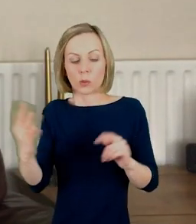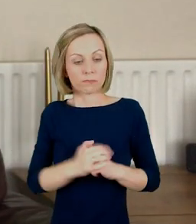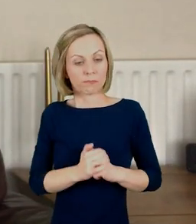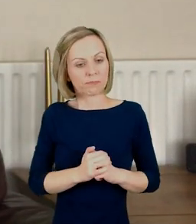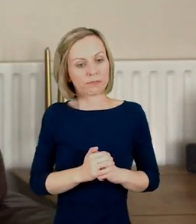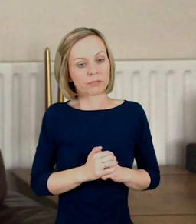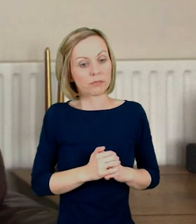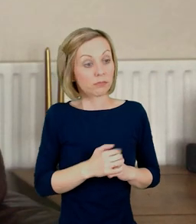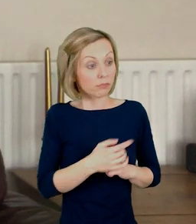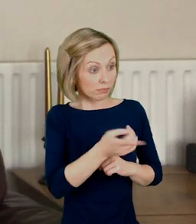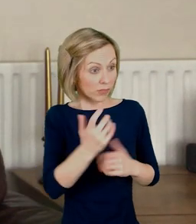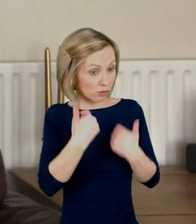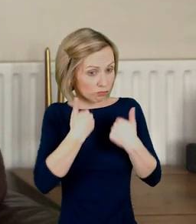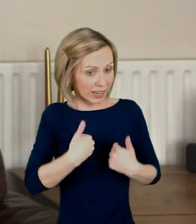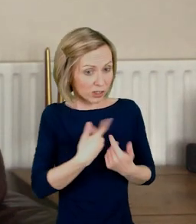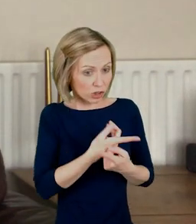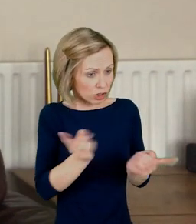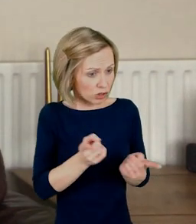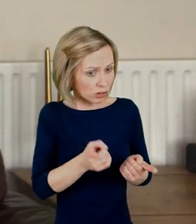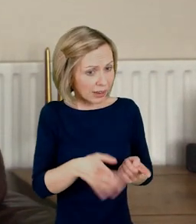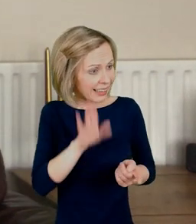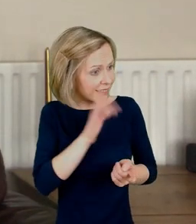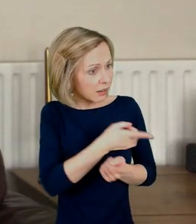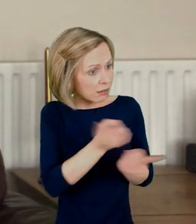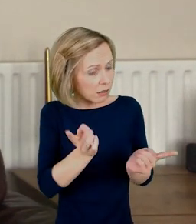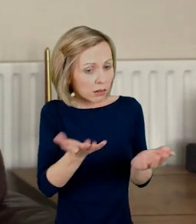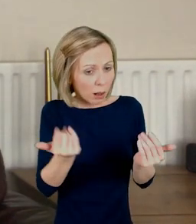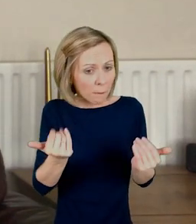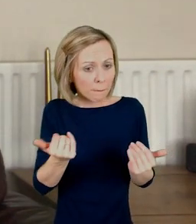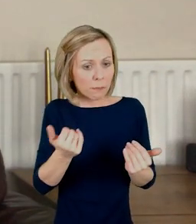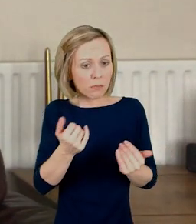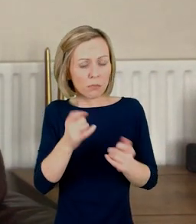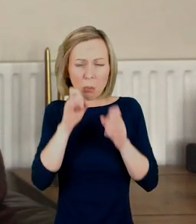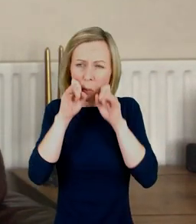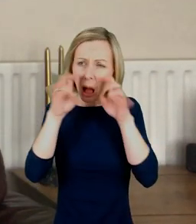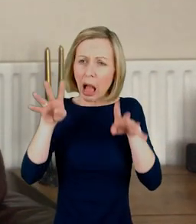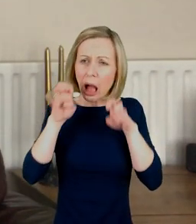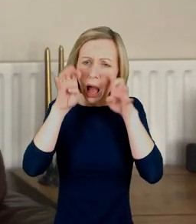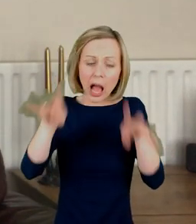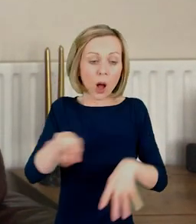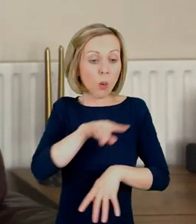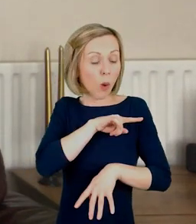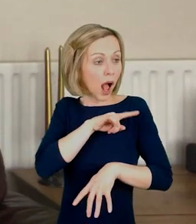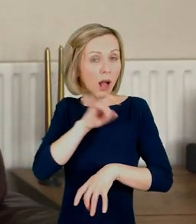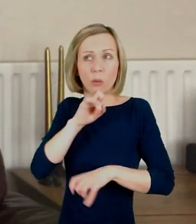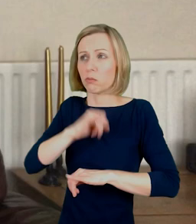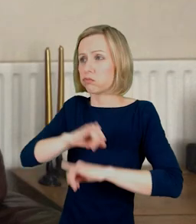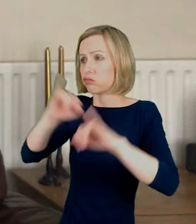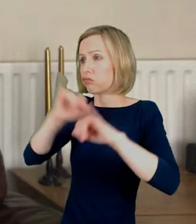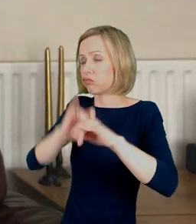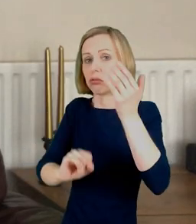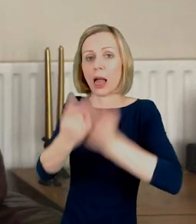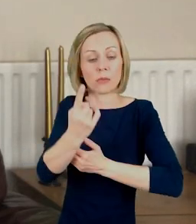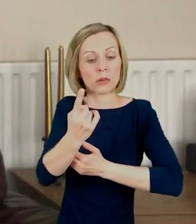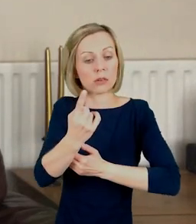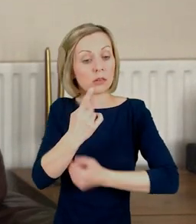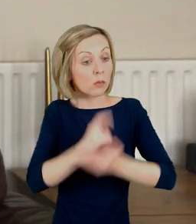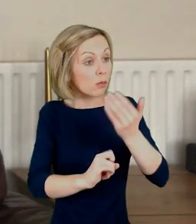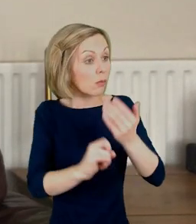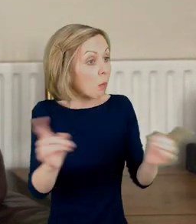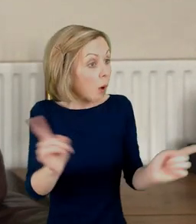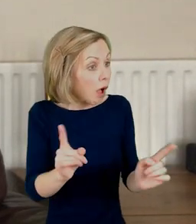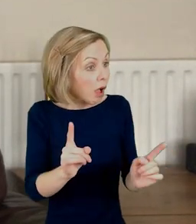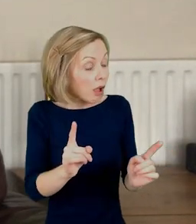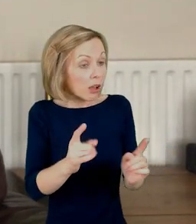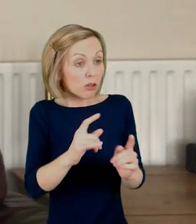Come now, you rich people, weep and wail for the miseries that are coming to you. Your riches have rotted, and